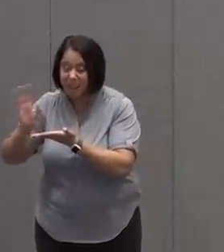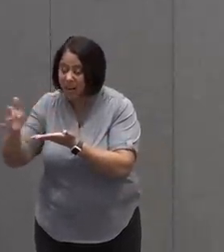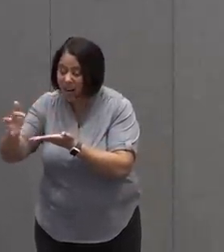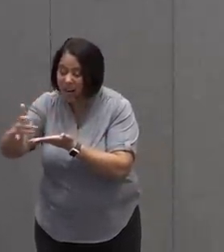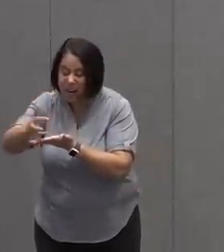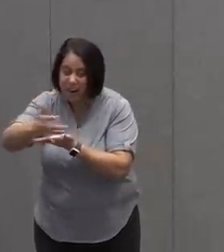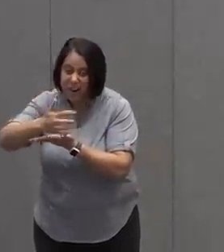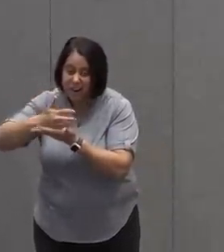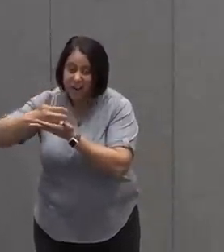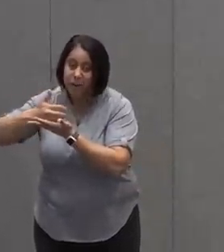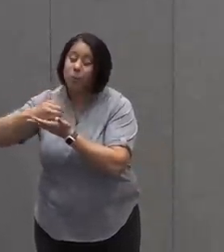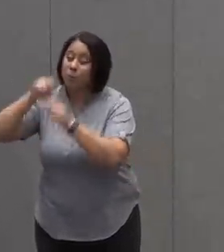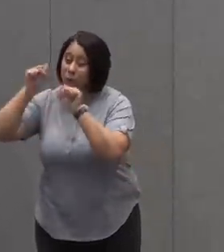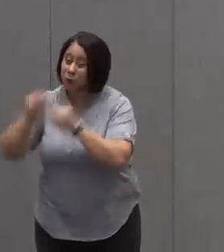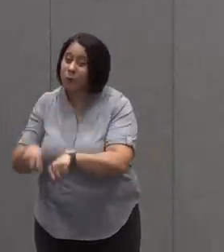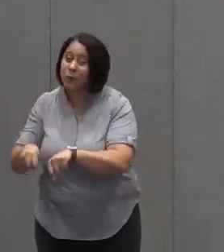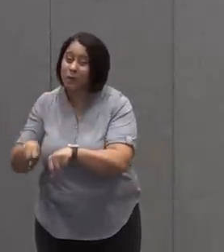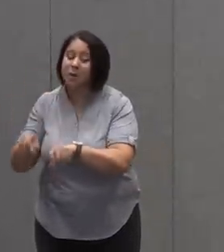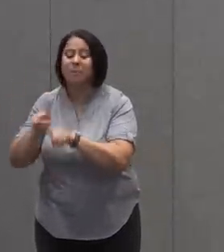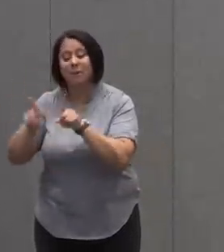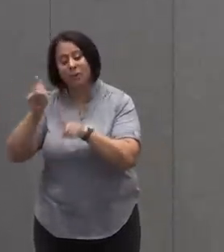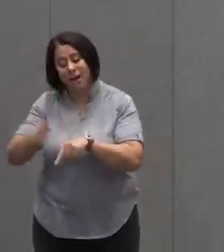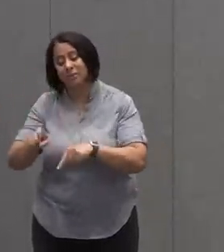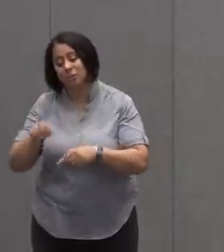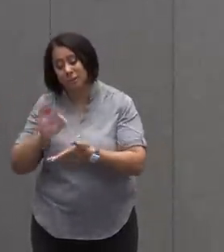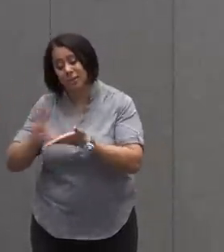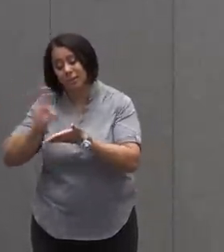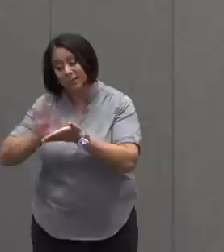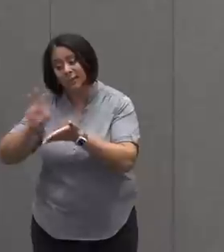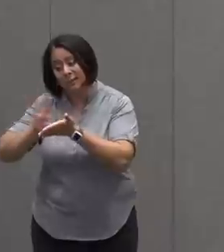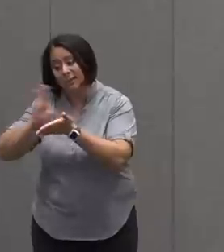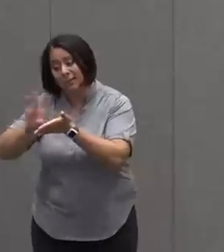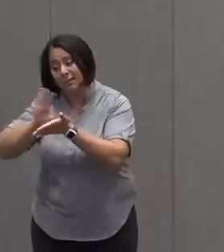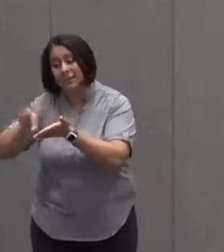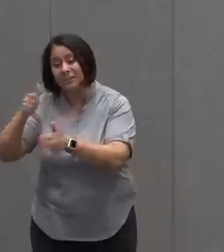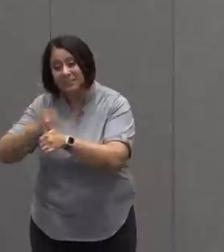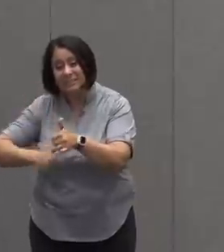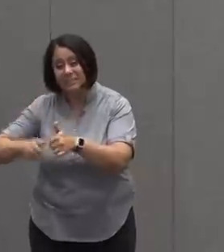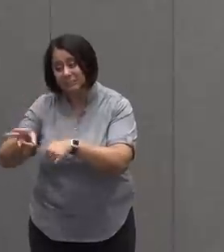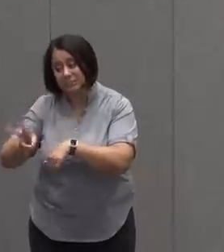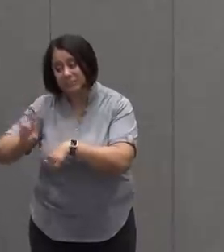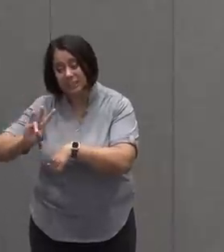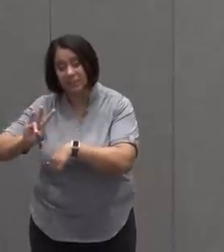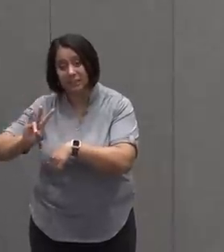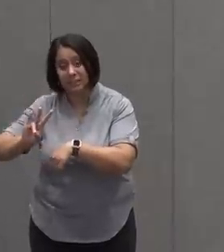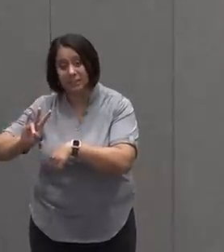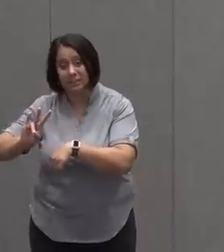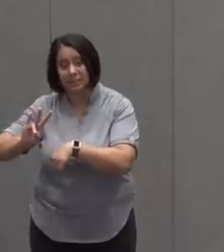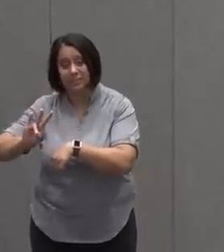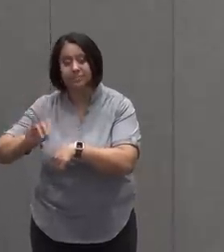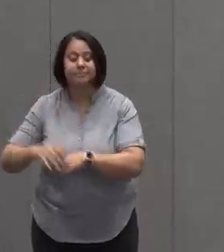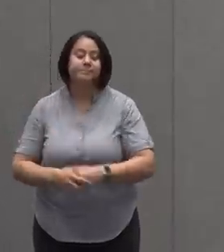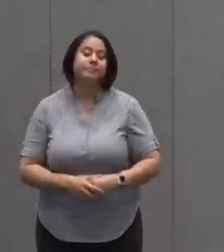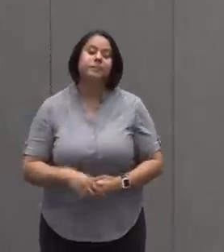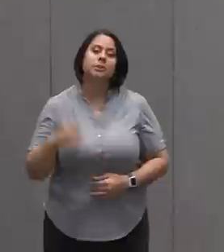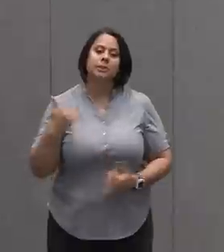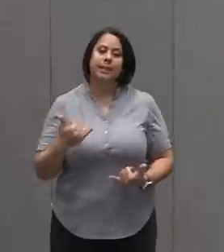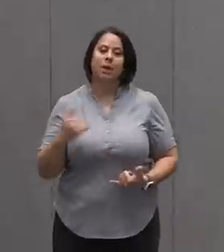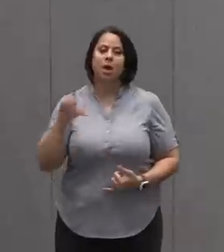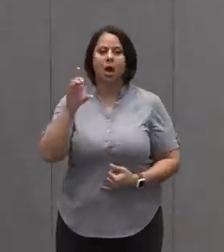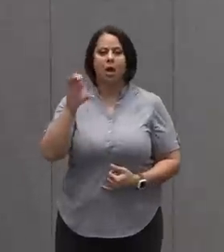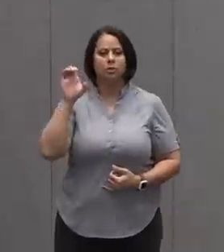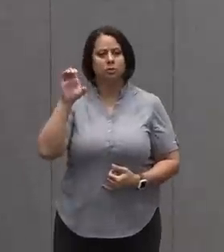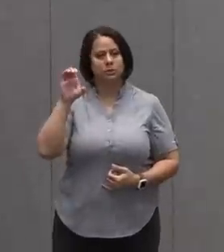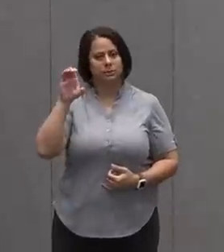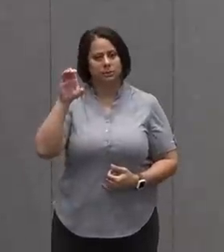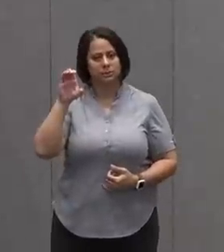our ones, we would have to count up to 67 in order to get that. But we're at our hundreds now. So let's think about our